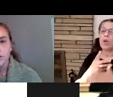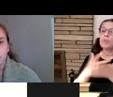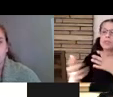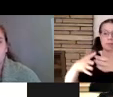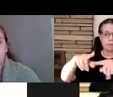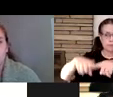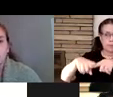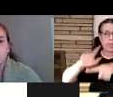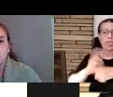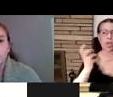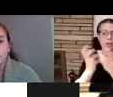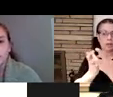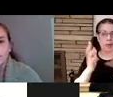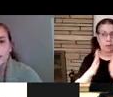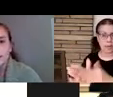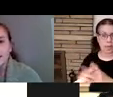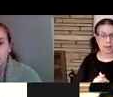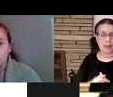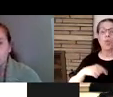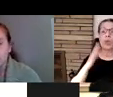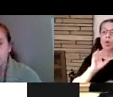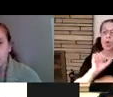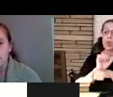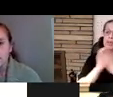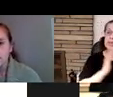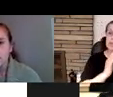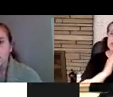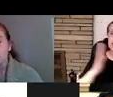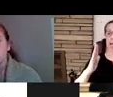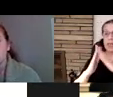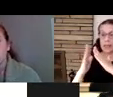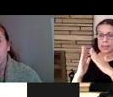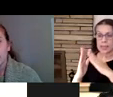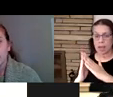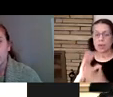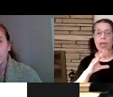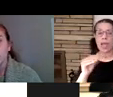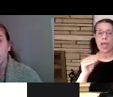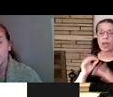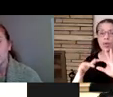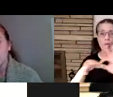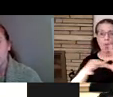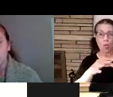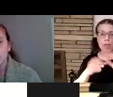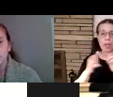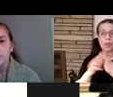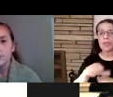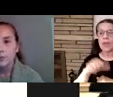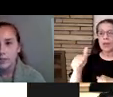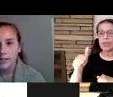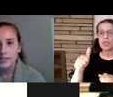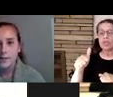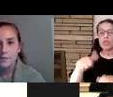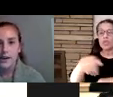plan. We will then be working with cities and towns during this process, and also coordinating with other streetscape and transit